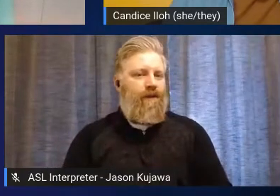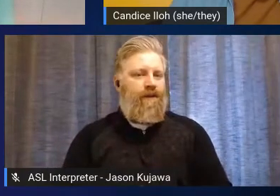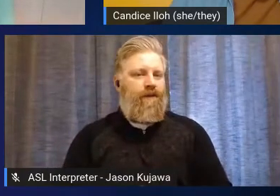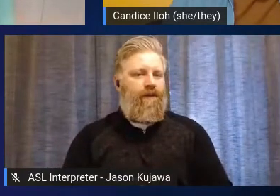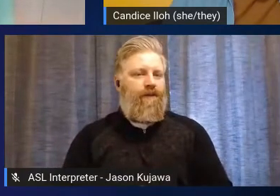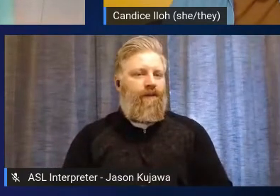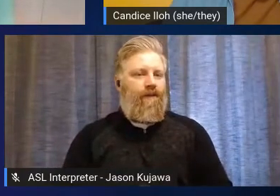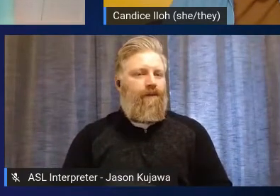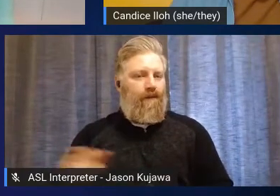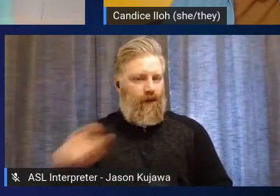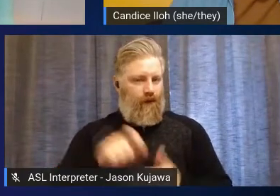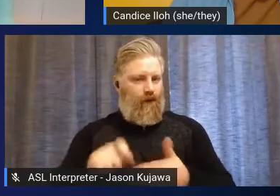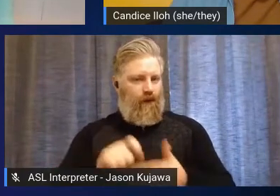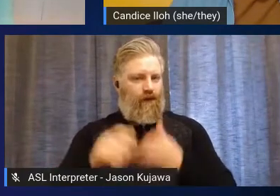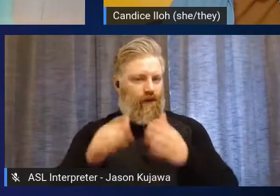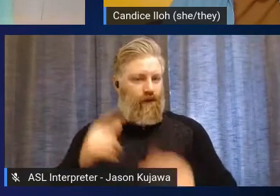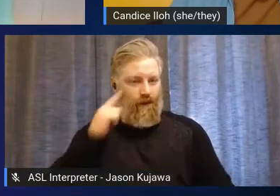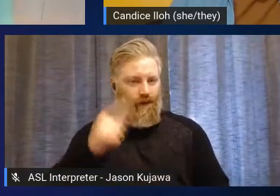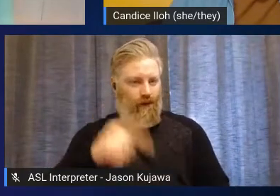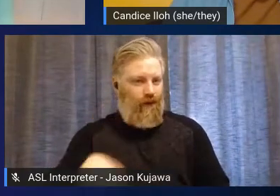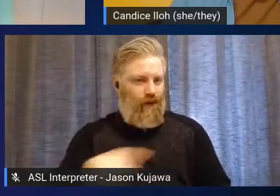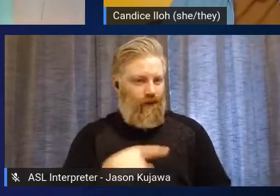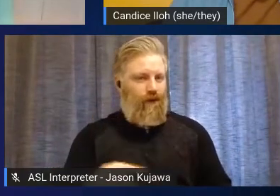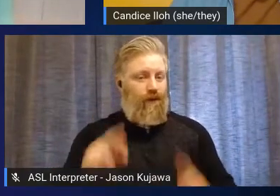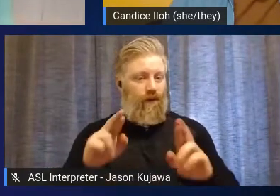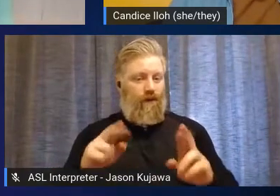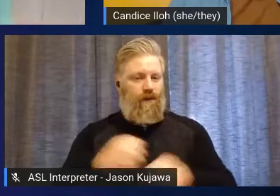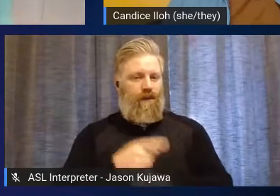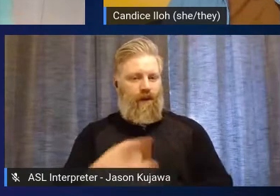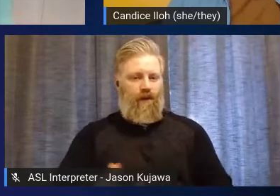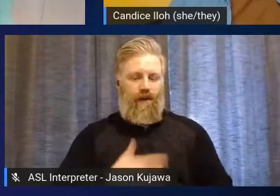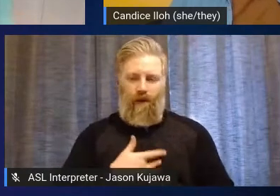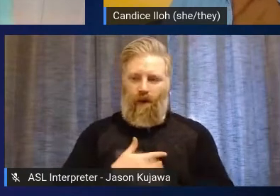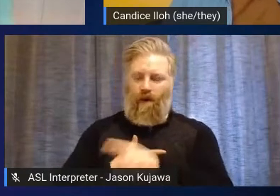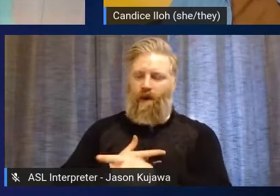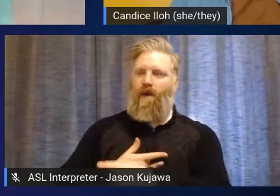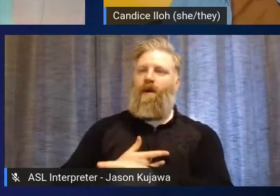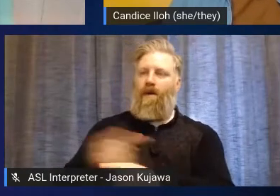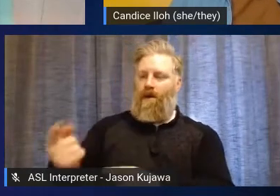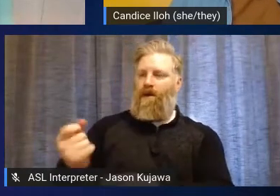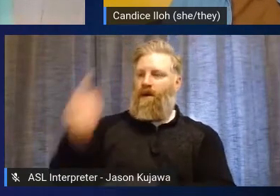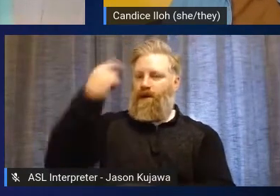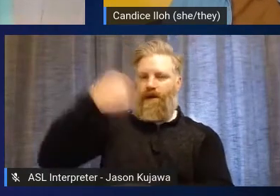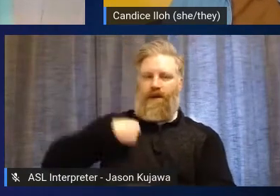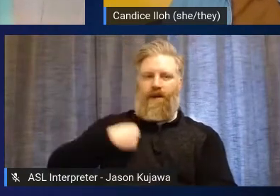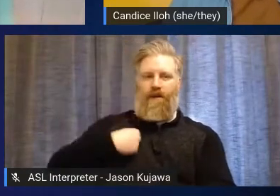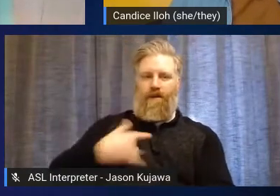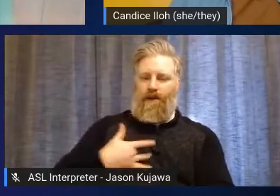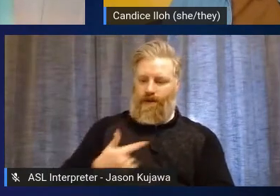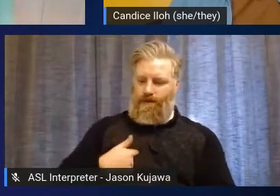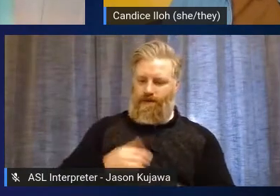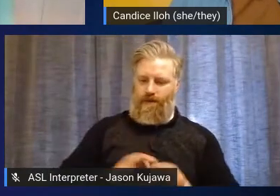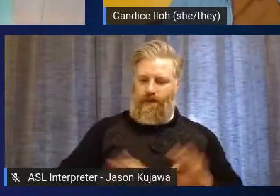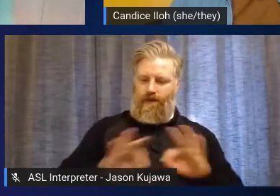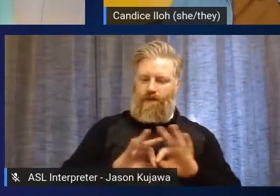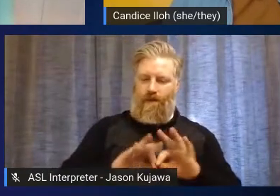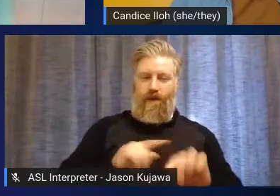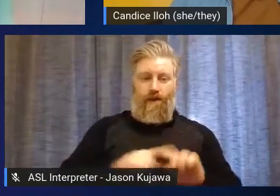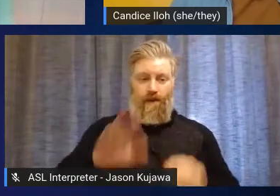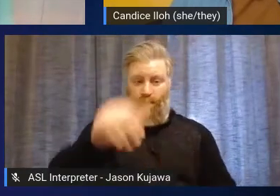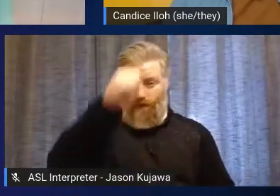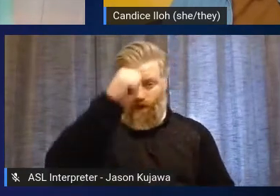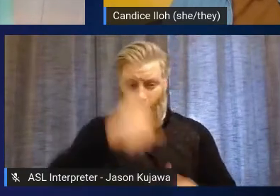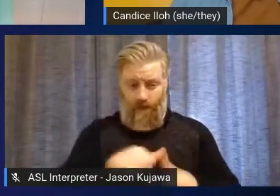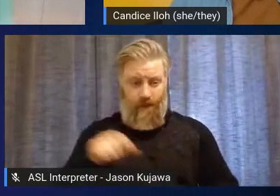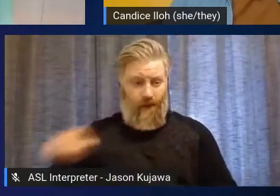for you and that make you, hopefully that make you feel seen and make you feel big in the world. But the thing I want you to remember is that it's not that these people are just writing the